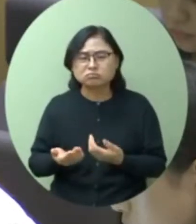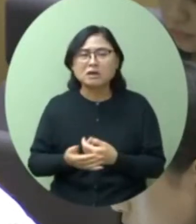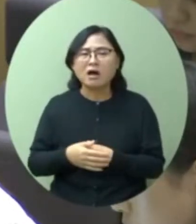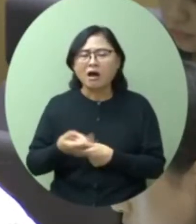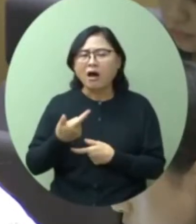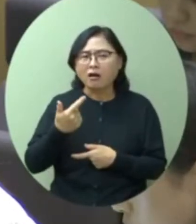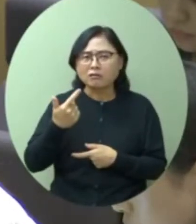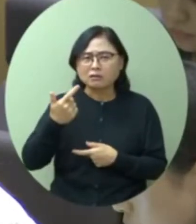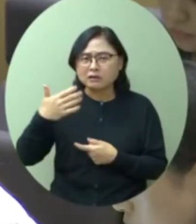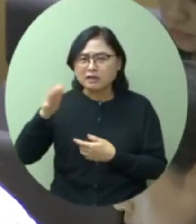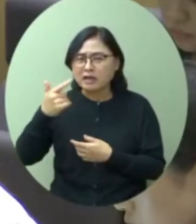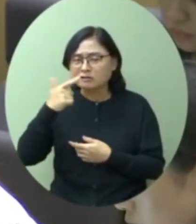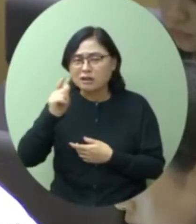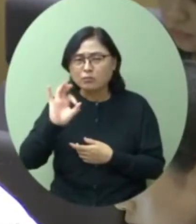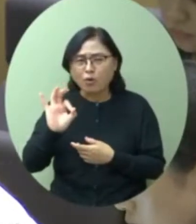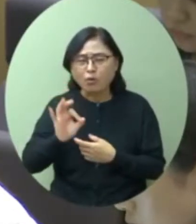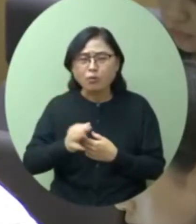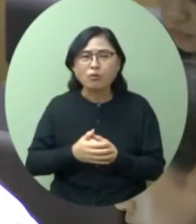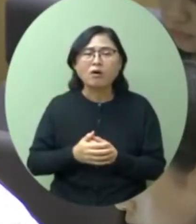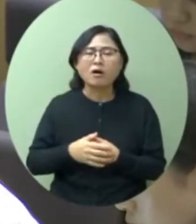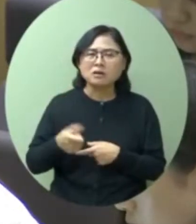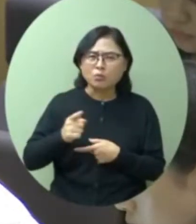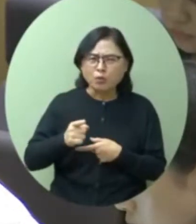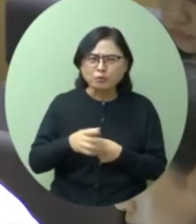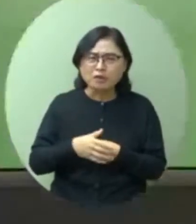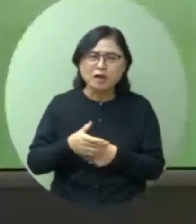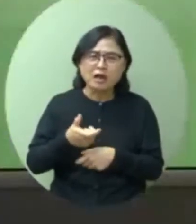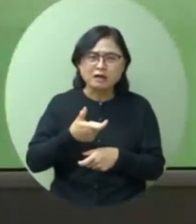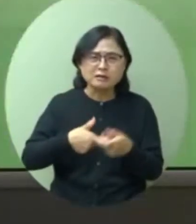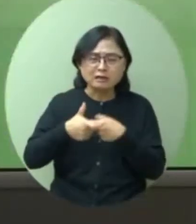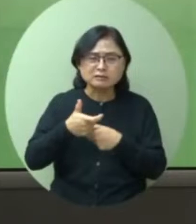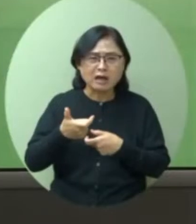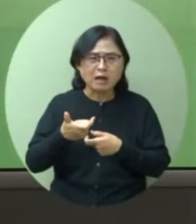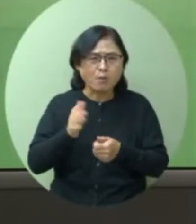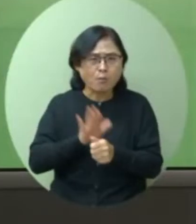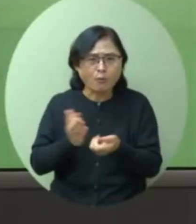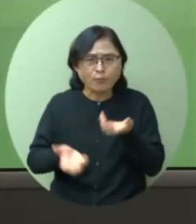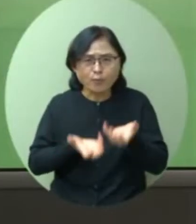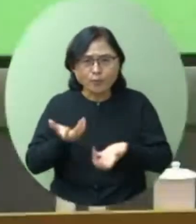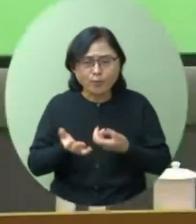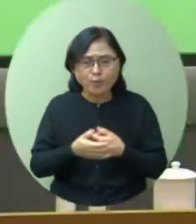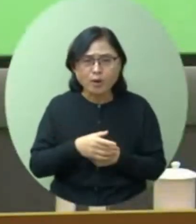point of this year's policy address? Thank you. Well, thank you very much.